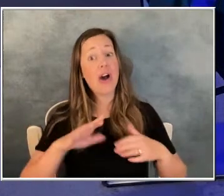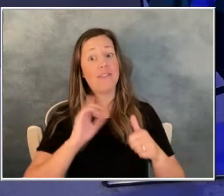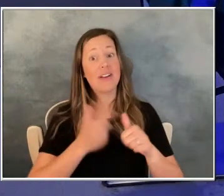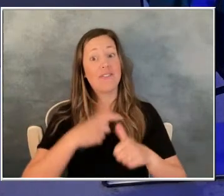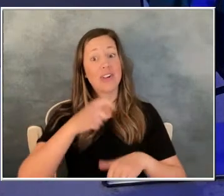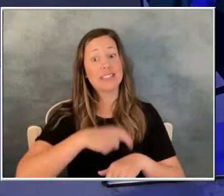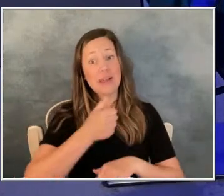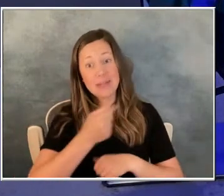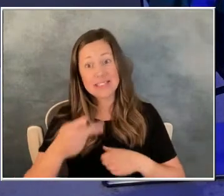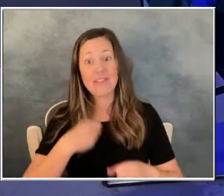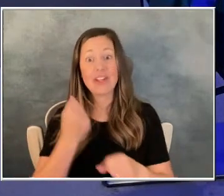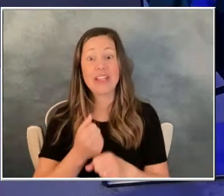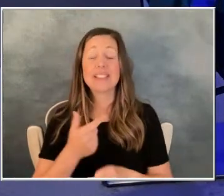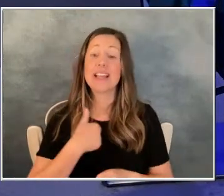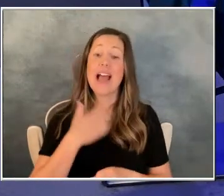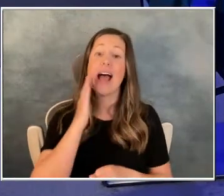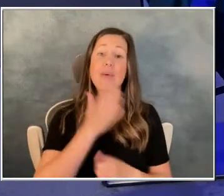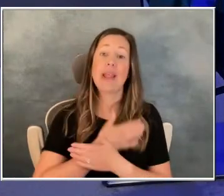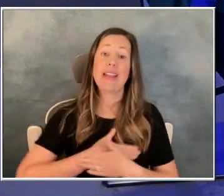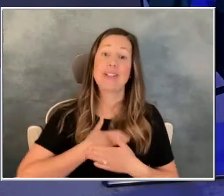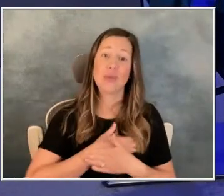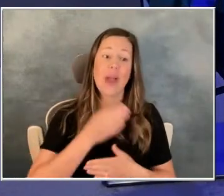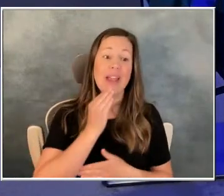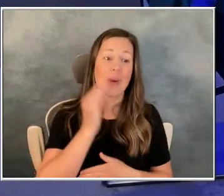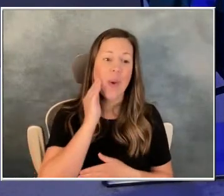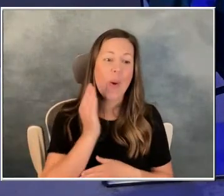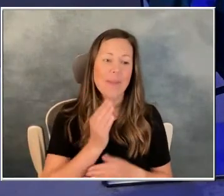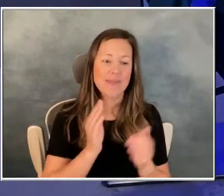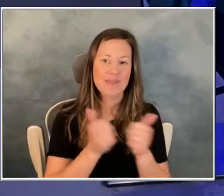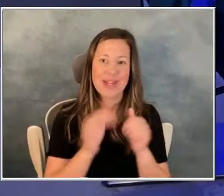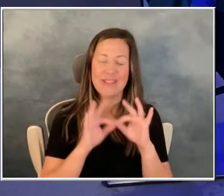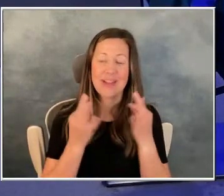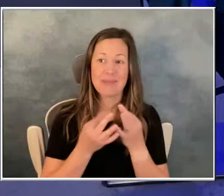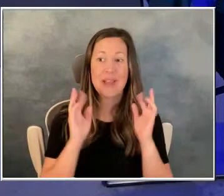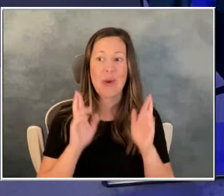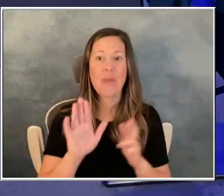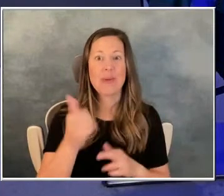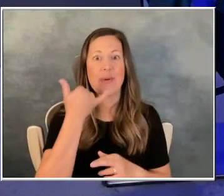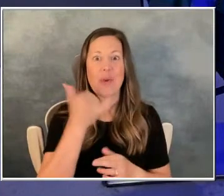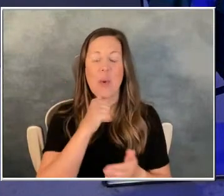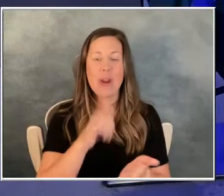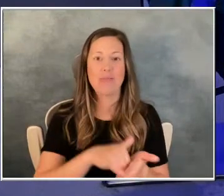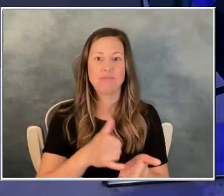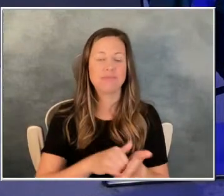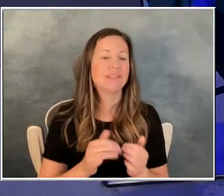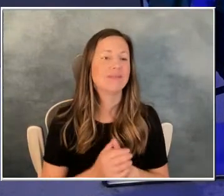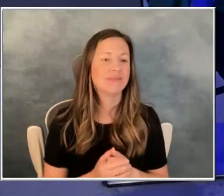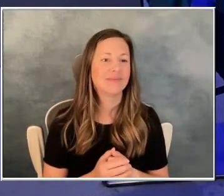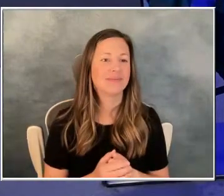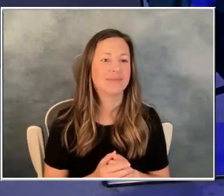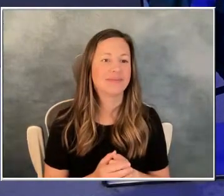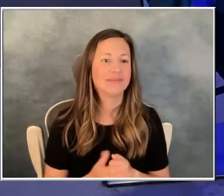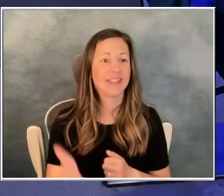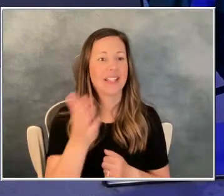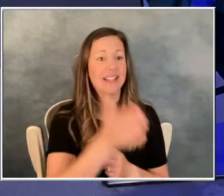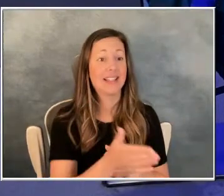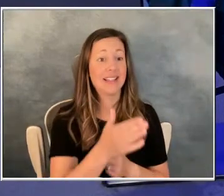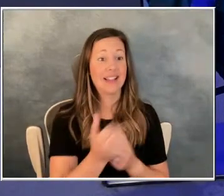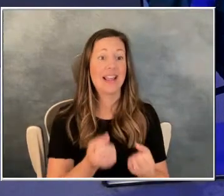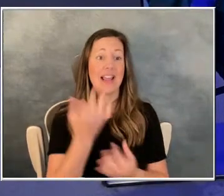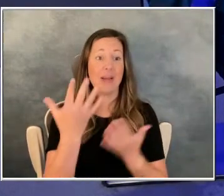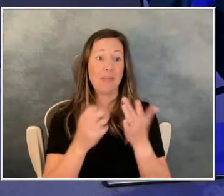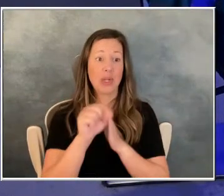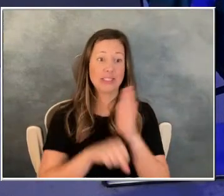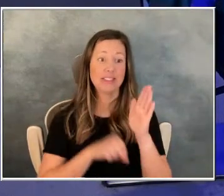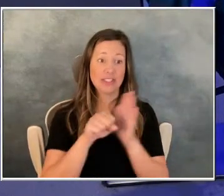July, so I'm going to enjoy being home with the family. Right. Hope your phone doesn't go off. Yes, yes. Dr. Bhavsar? As a burn surgeon, it's the season. So Yeah, I'll